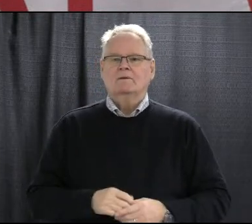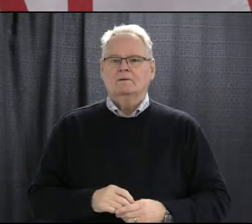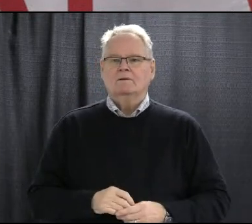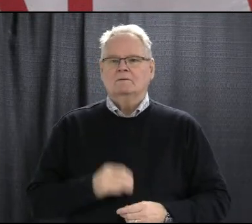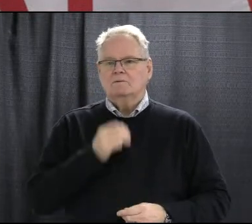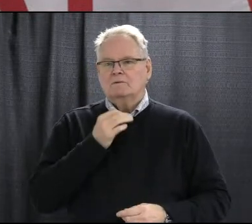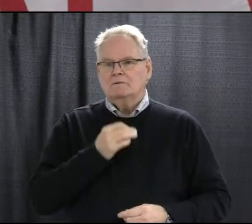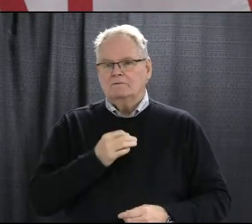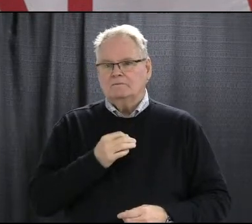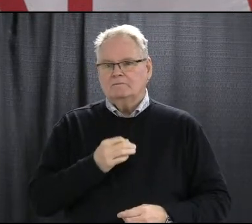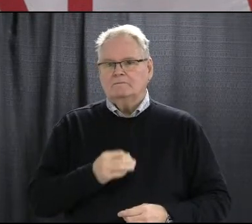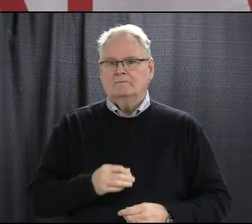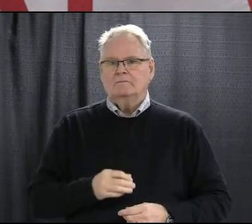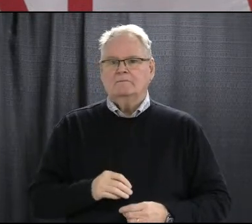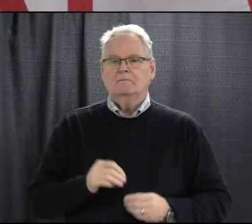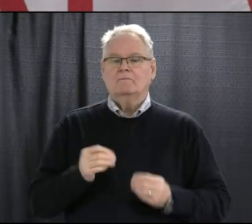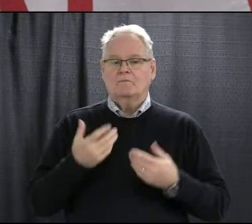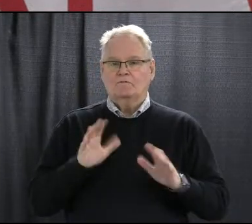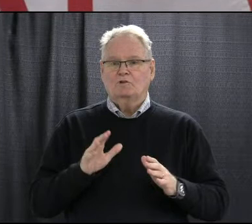85 patients